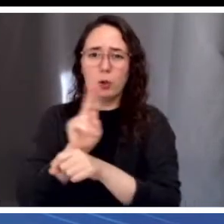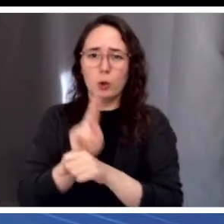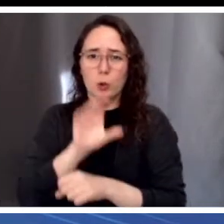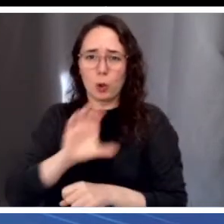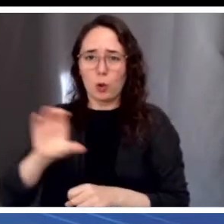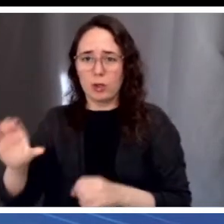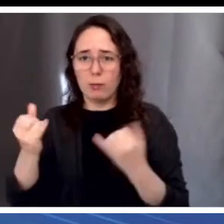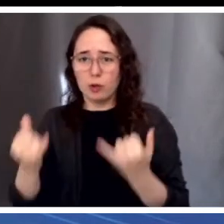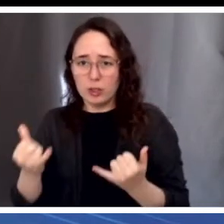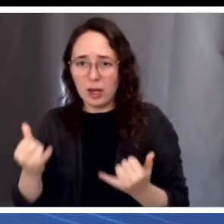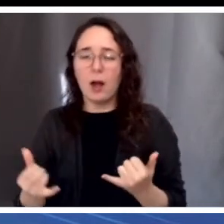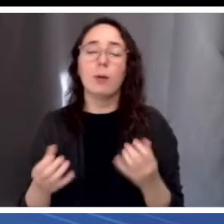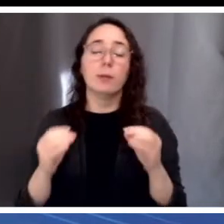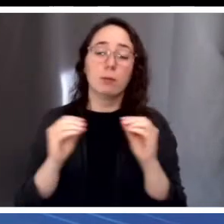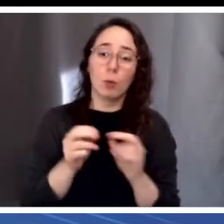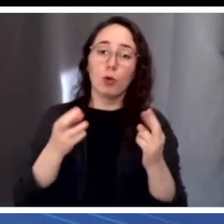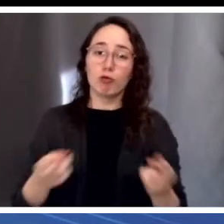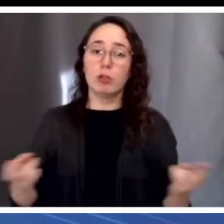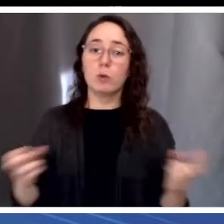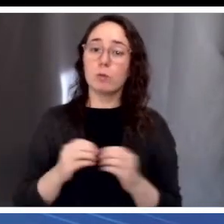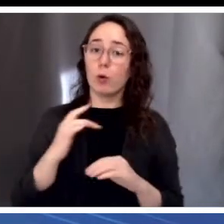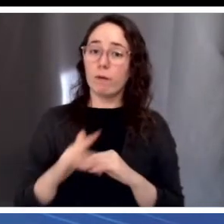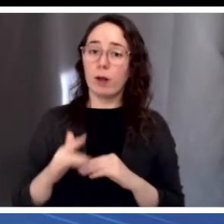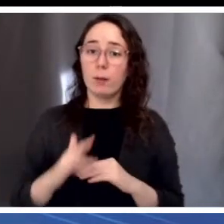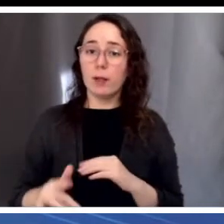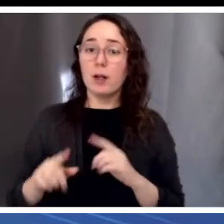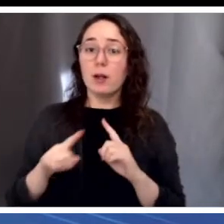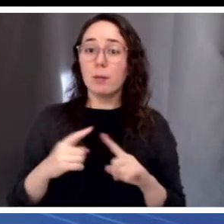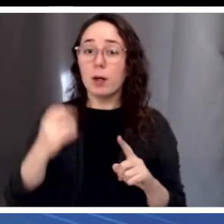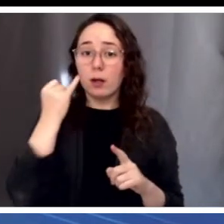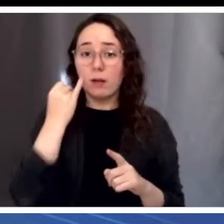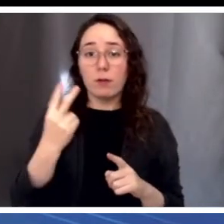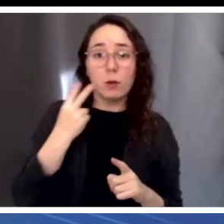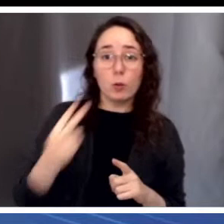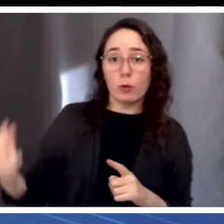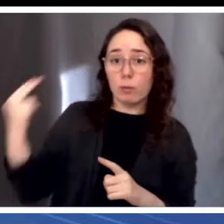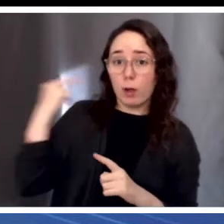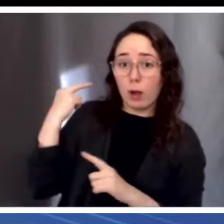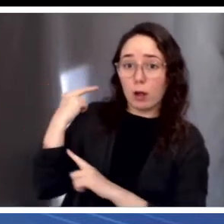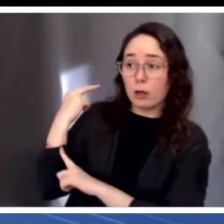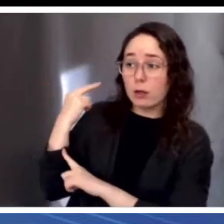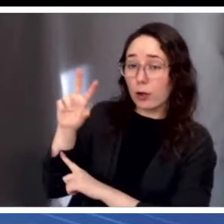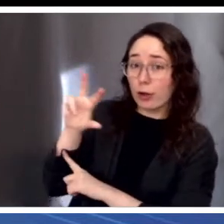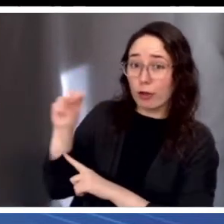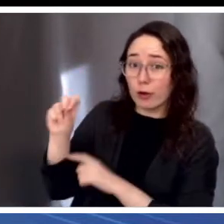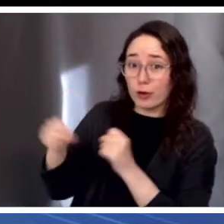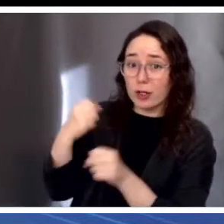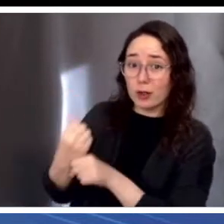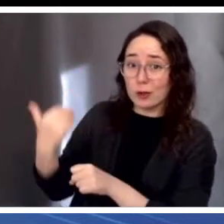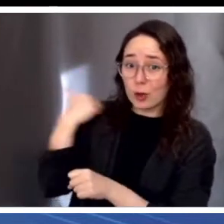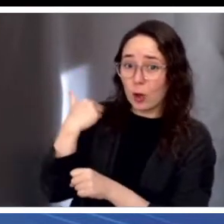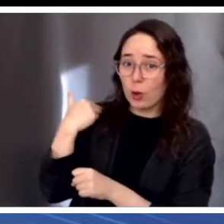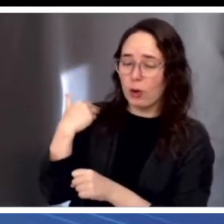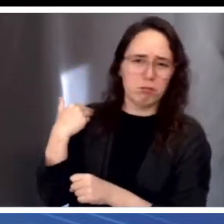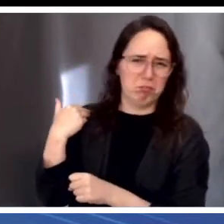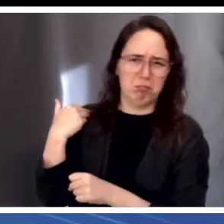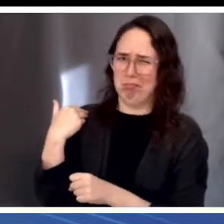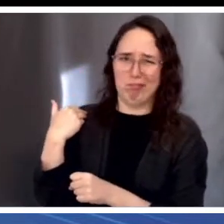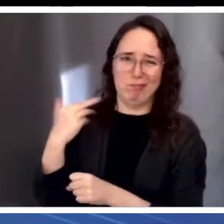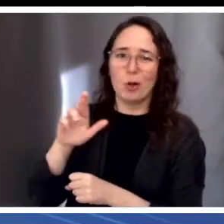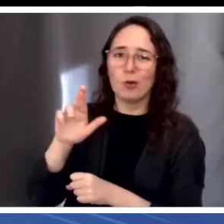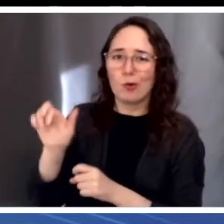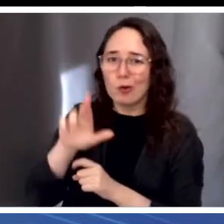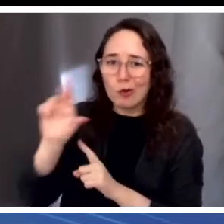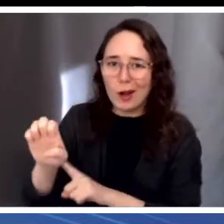there are and focus on it. But if you go back 30 years, there was very little, if not almost anything, almost nothing was